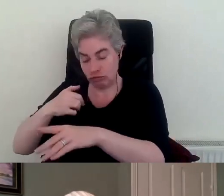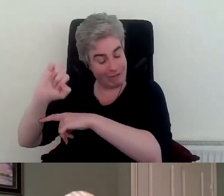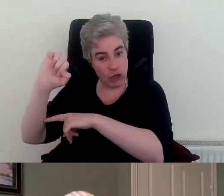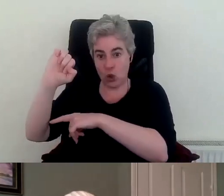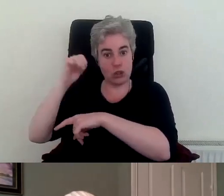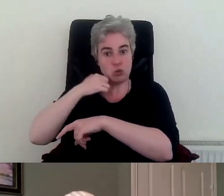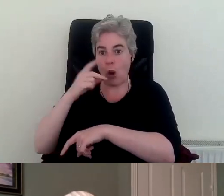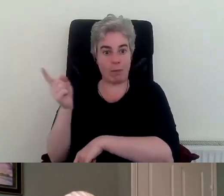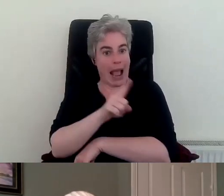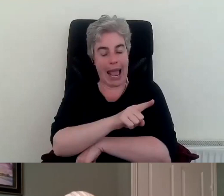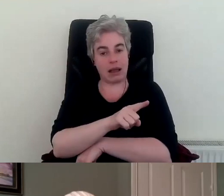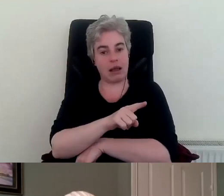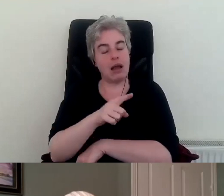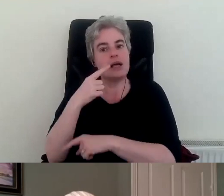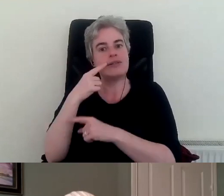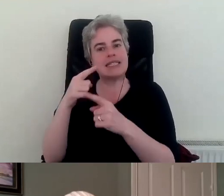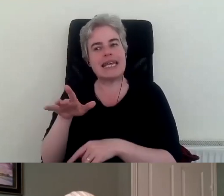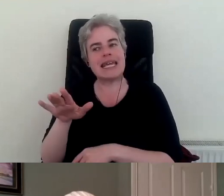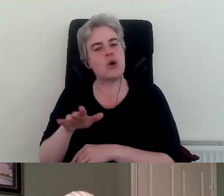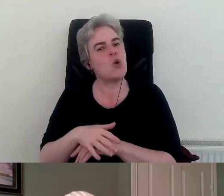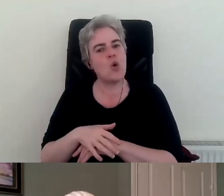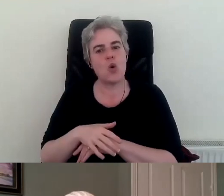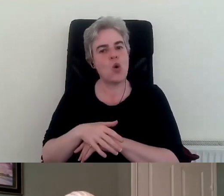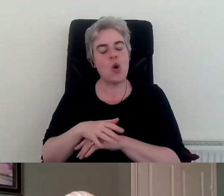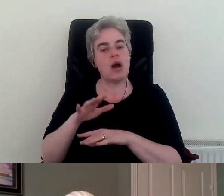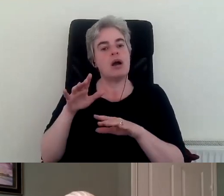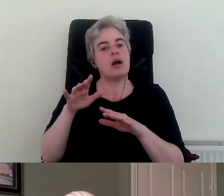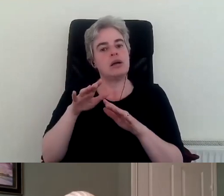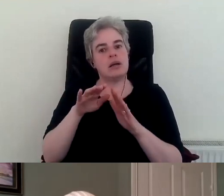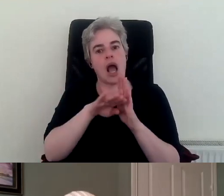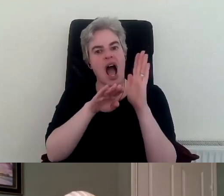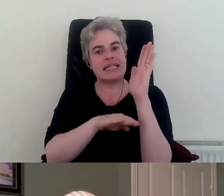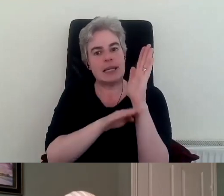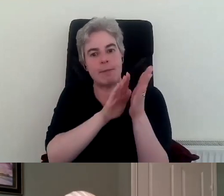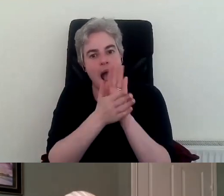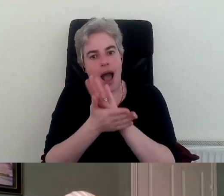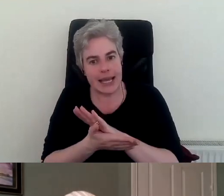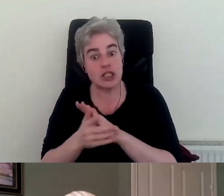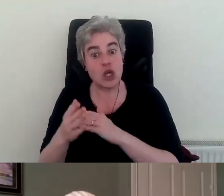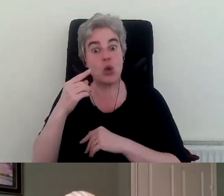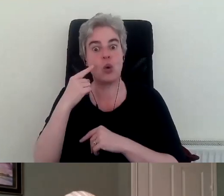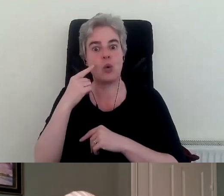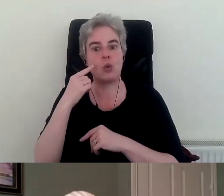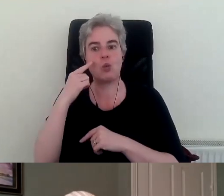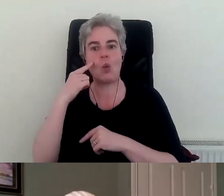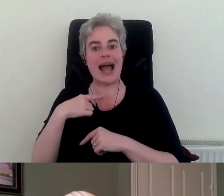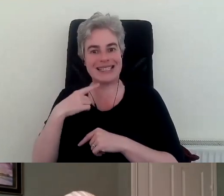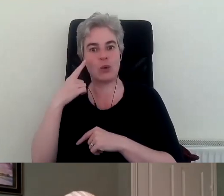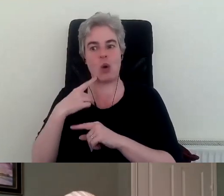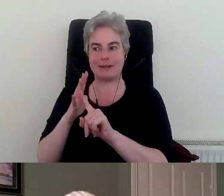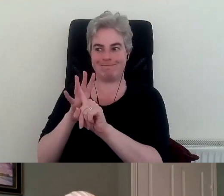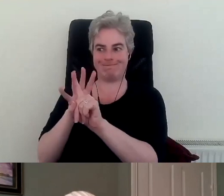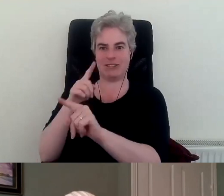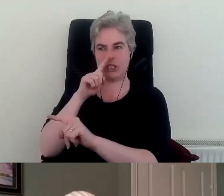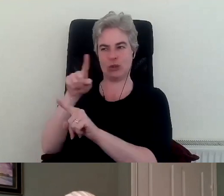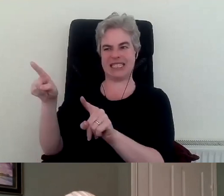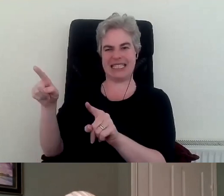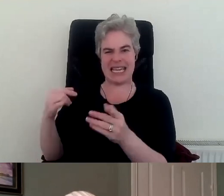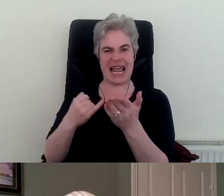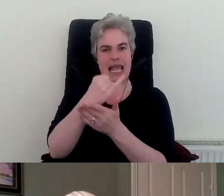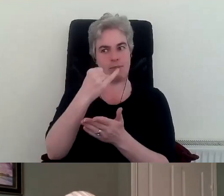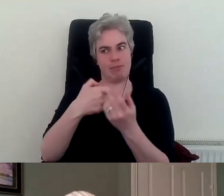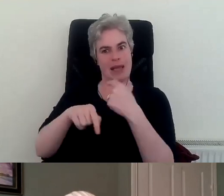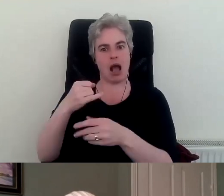And that was seen as undermining the colonial situation. So the white missionaries were seen as being